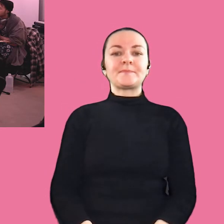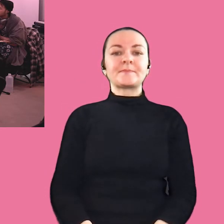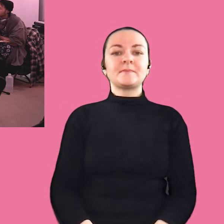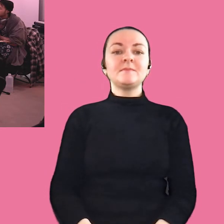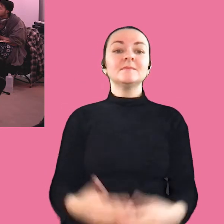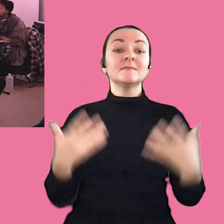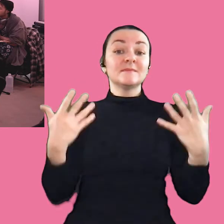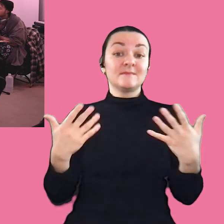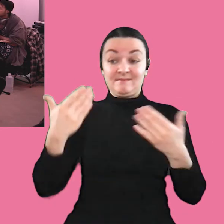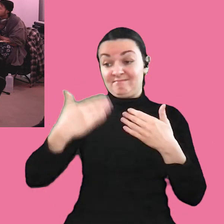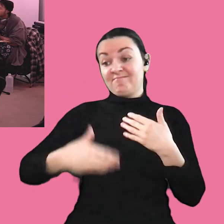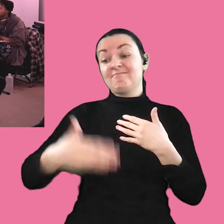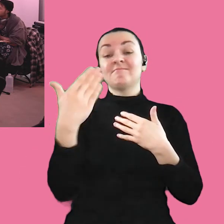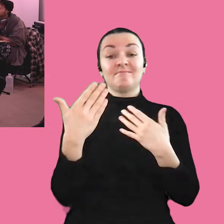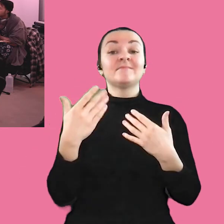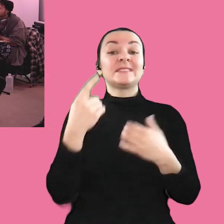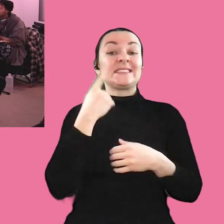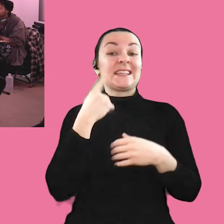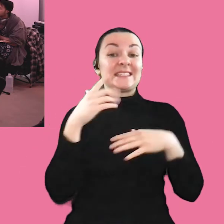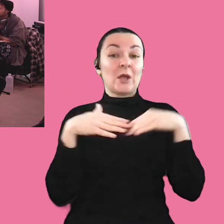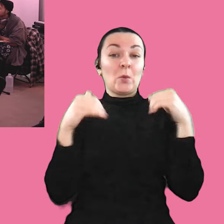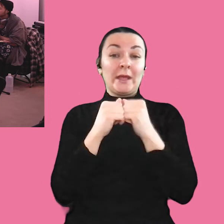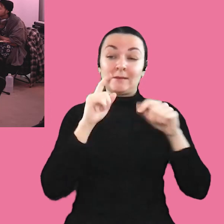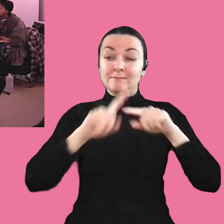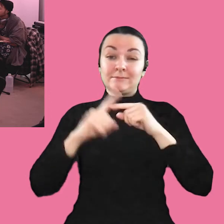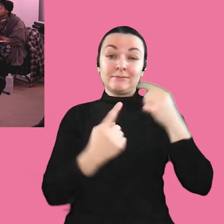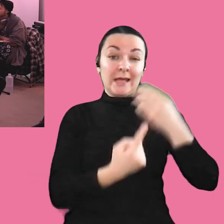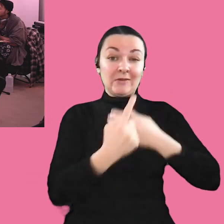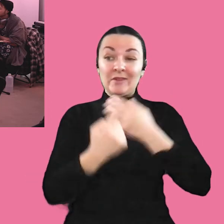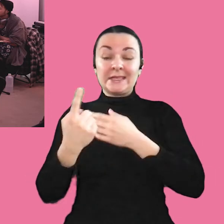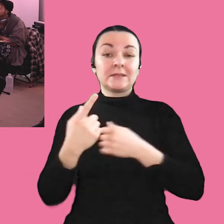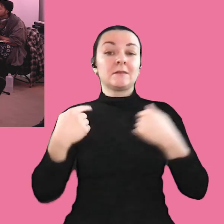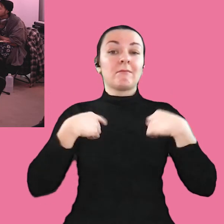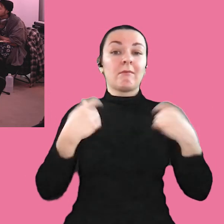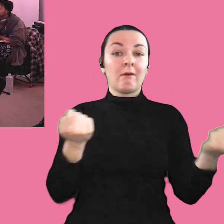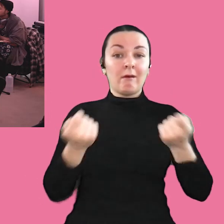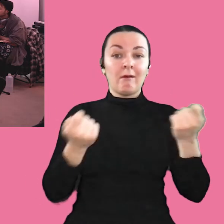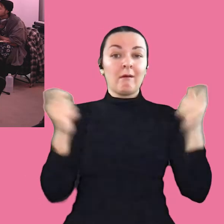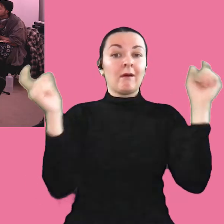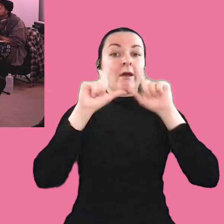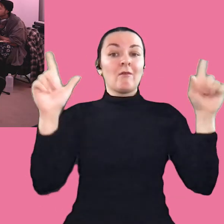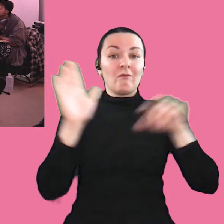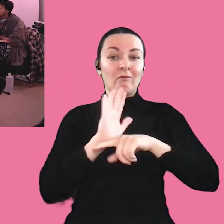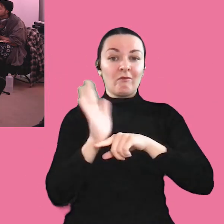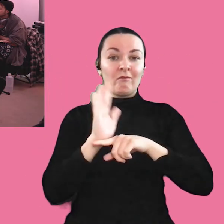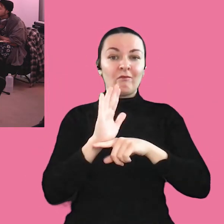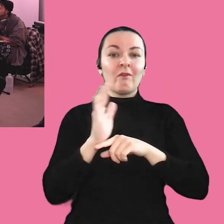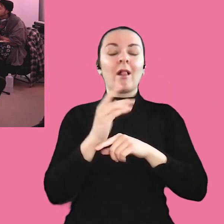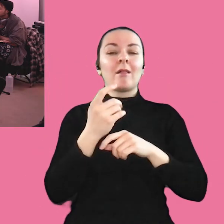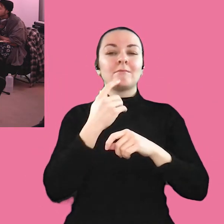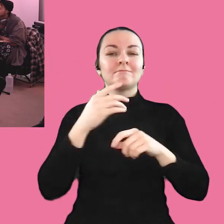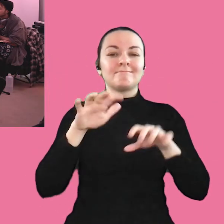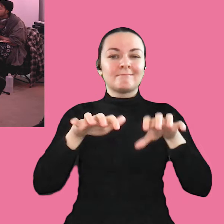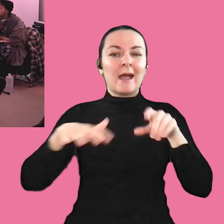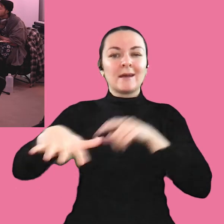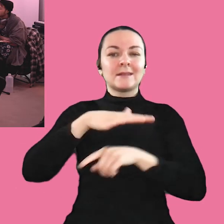From there, we developed a taster weekend of different events. So we had a film screening of the